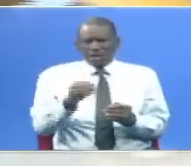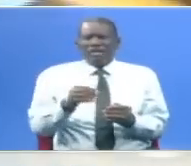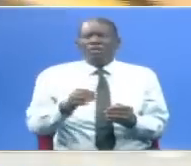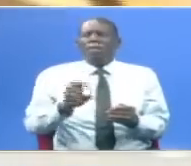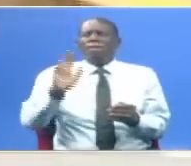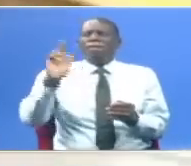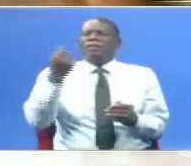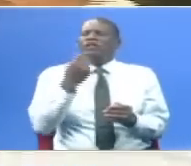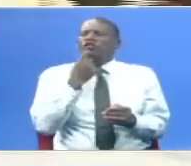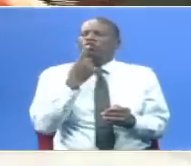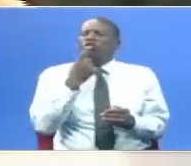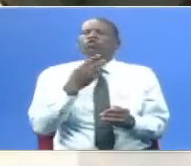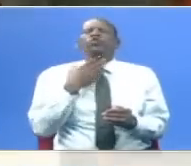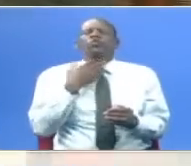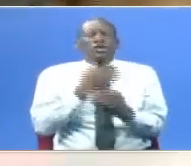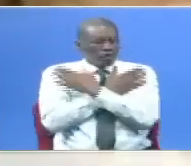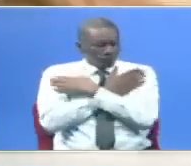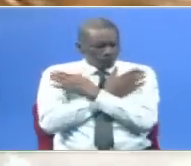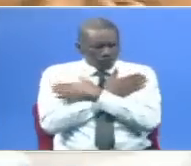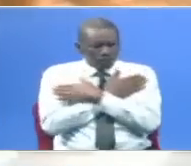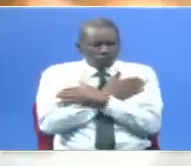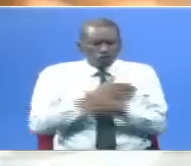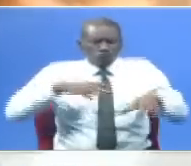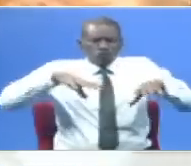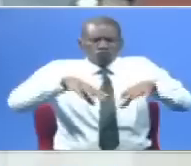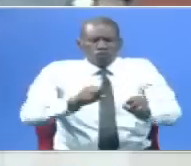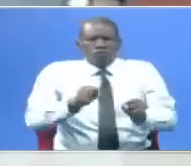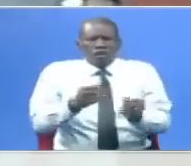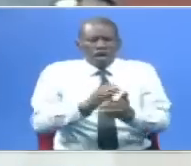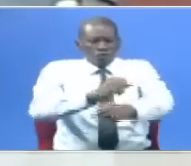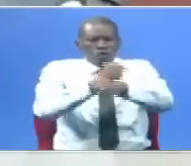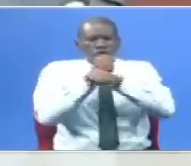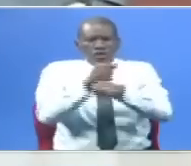someone friendly to take over and protect him in his retirement.